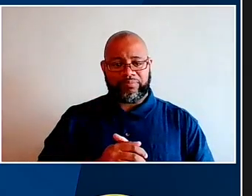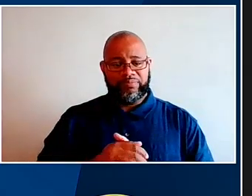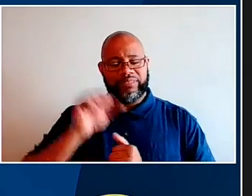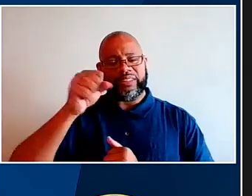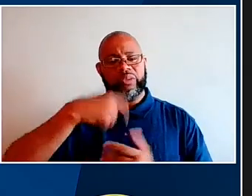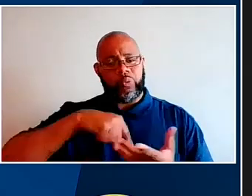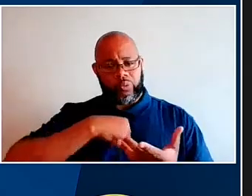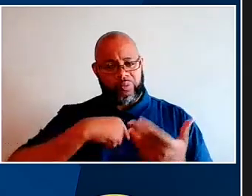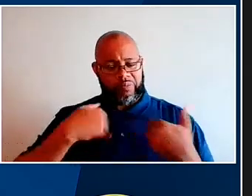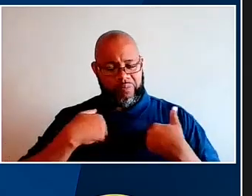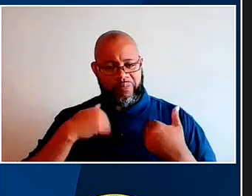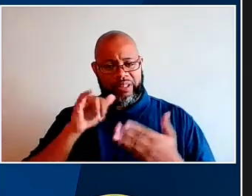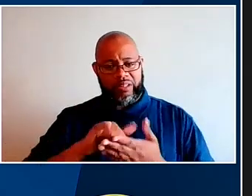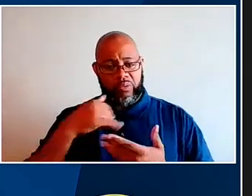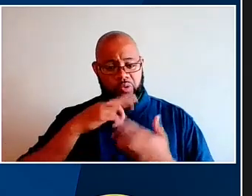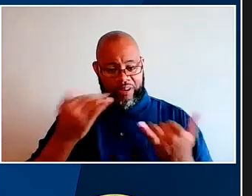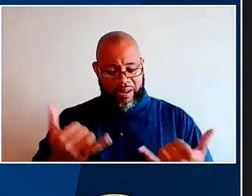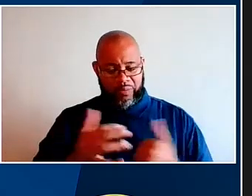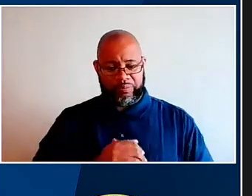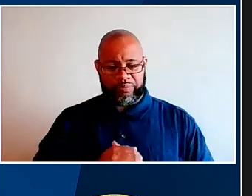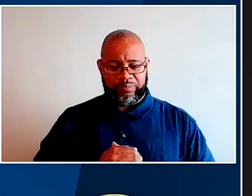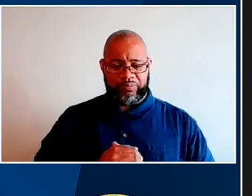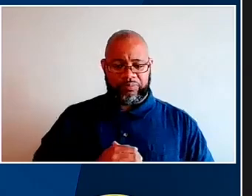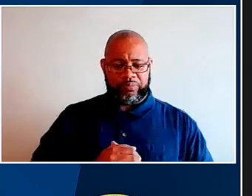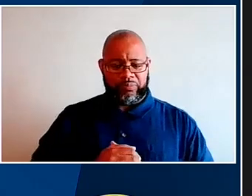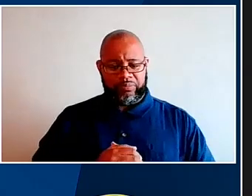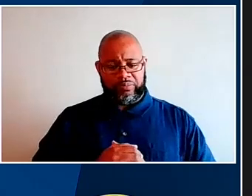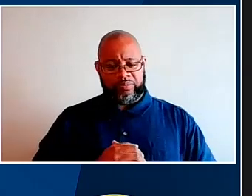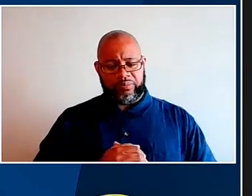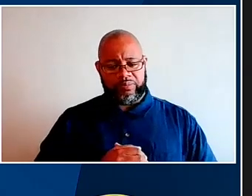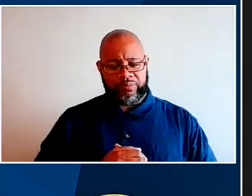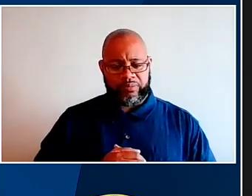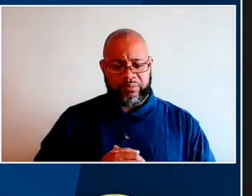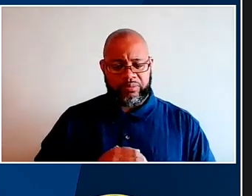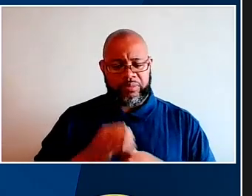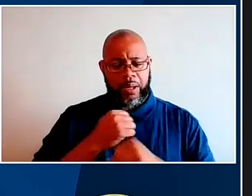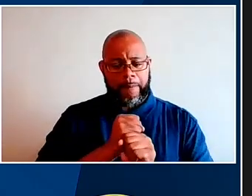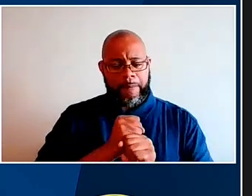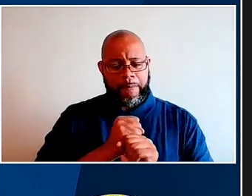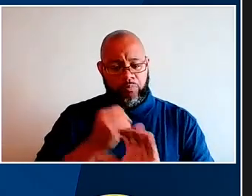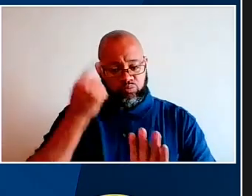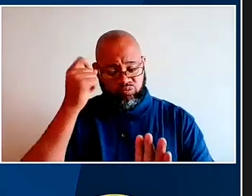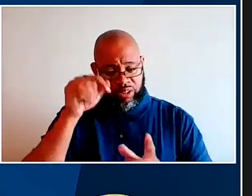are here. That's where we are now. And just making while Vanessa goes there, or Joe,